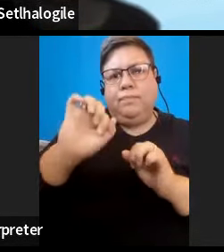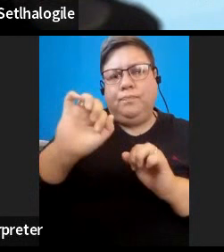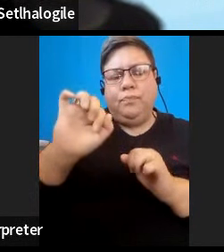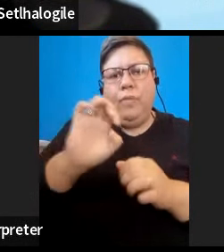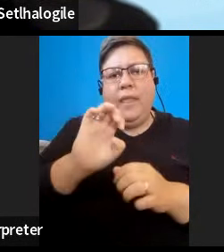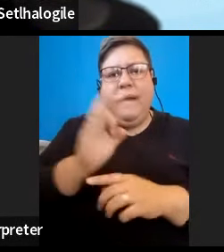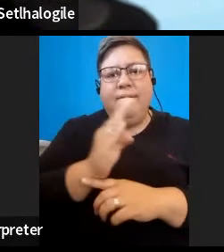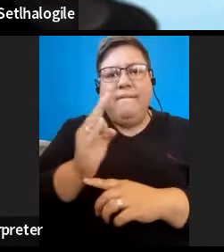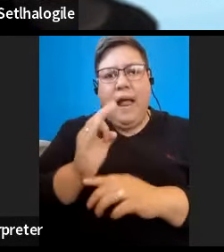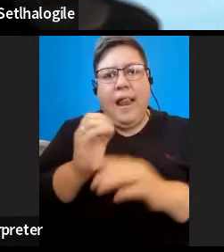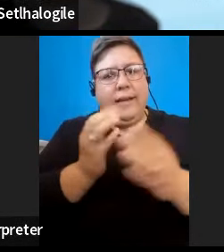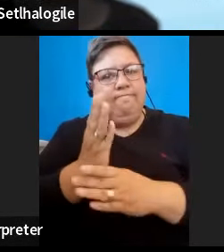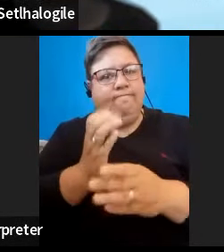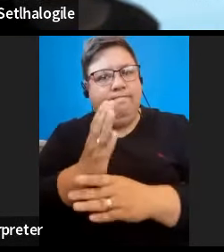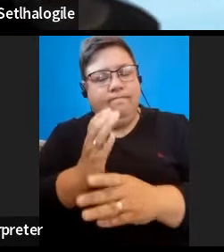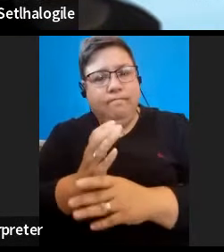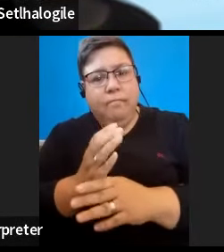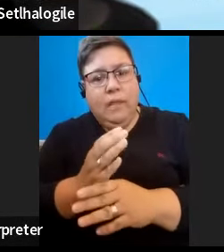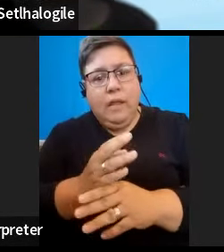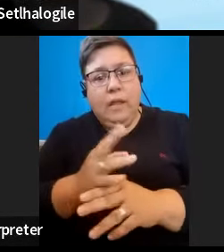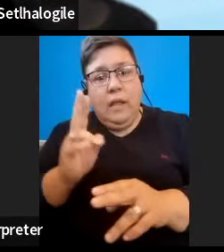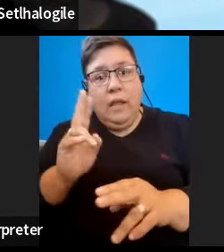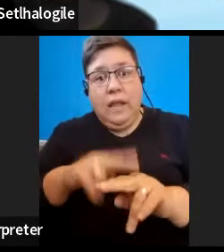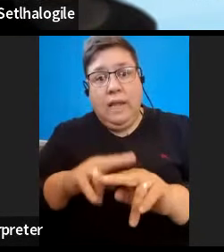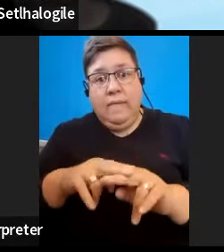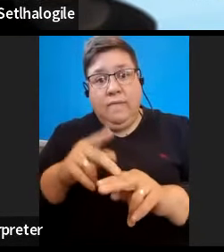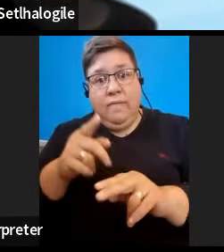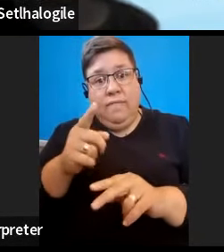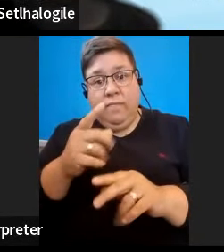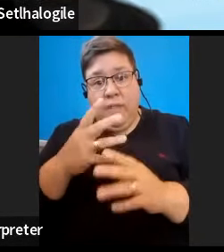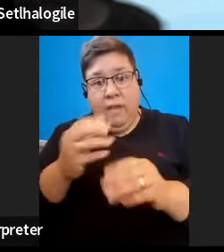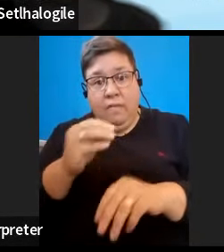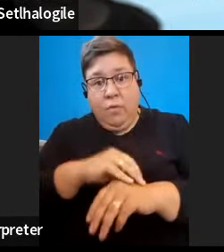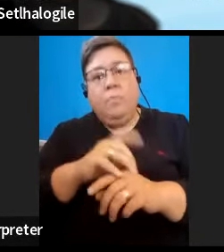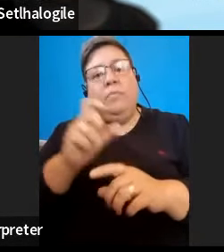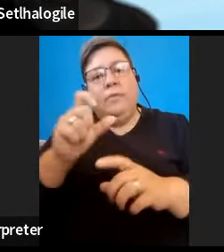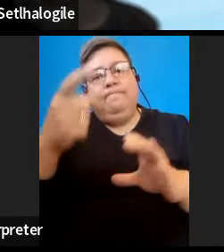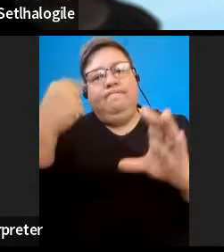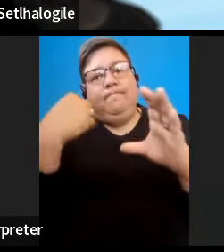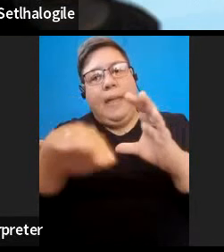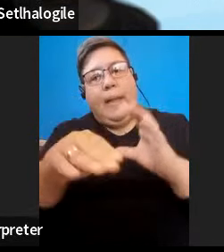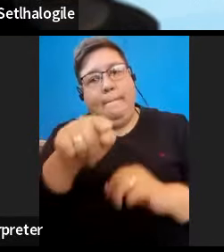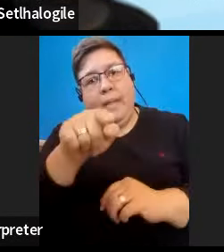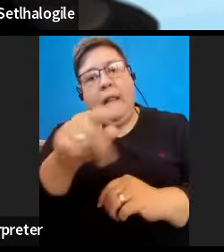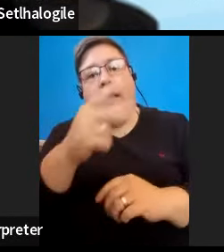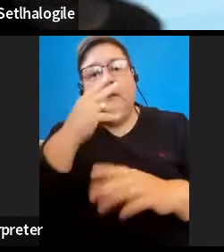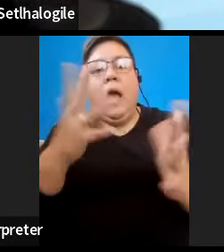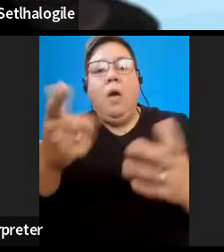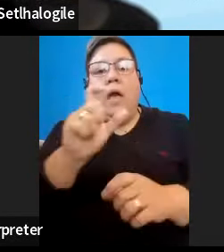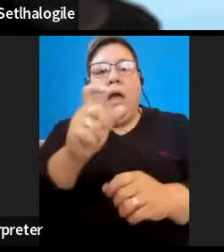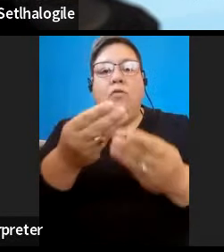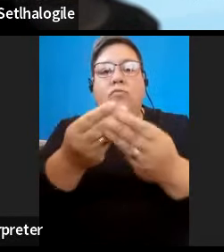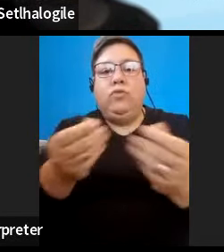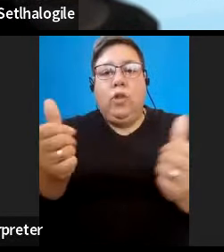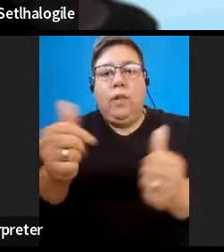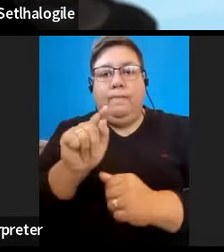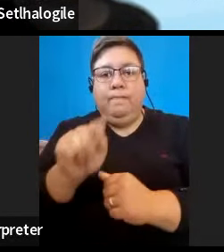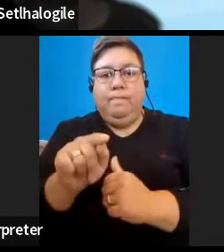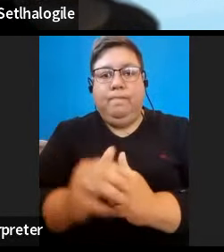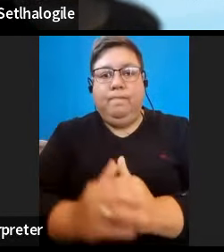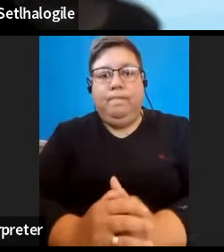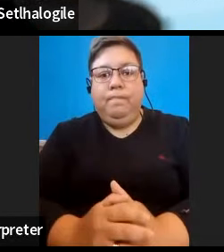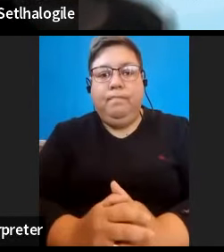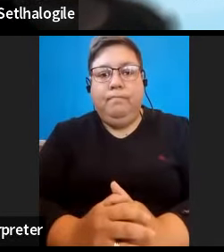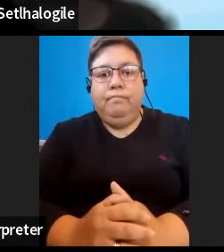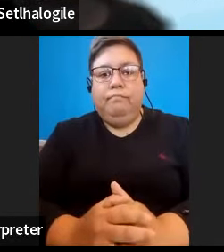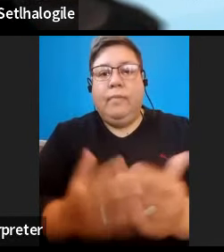profiles. If they are not addressed, you may forward us an email and then we can see how best we can assist you. Other than that,